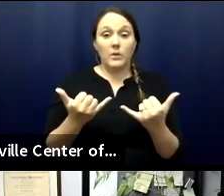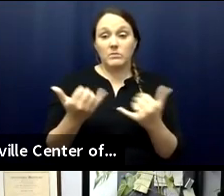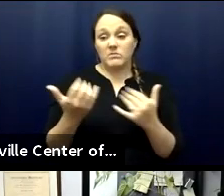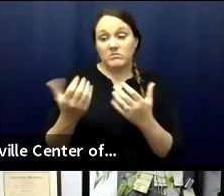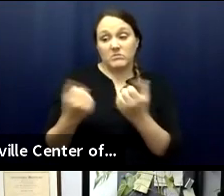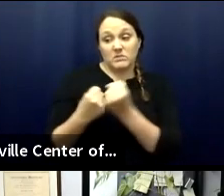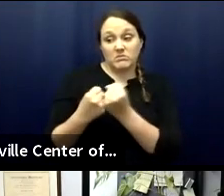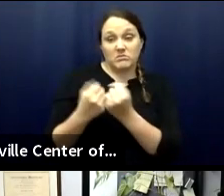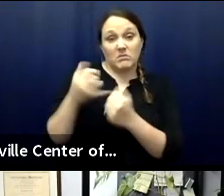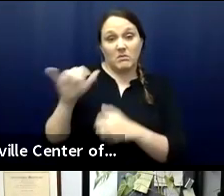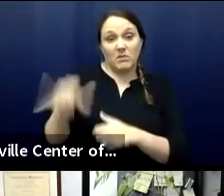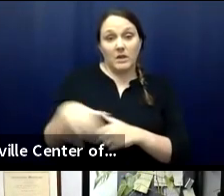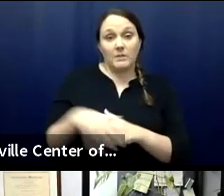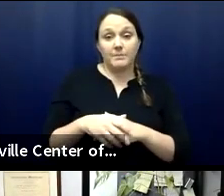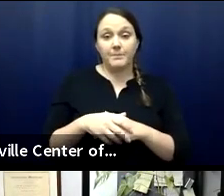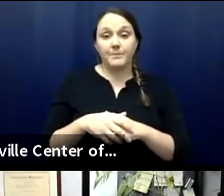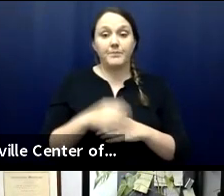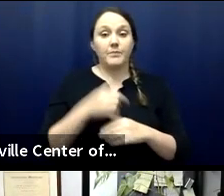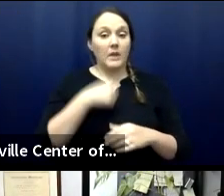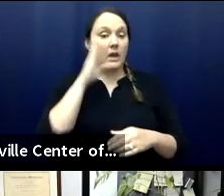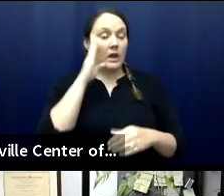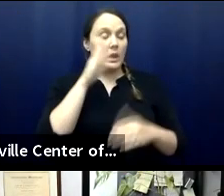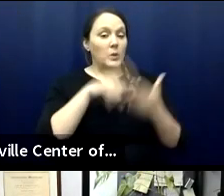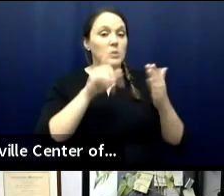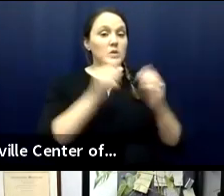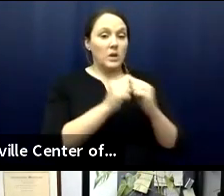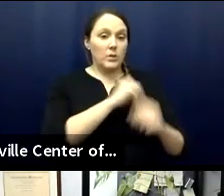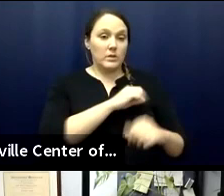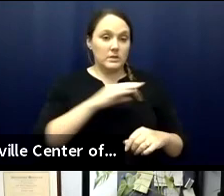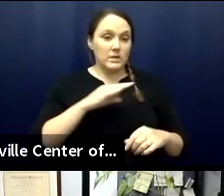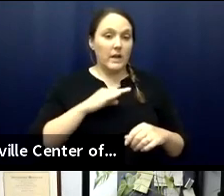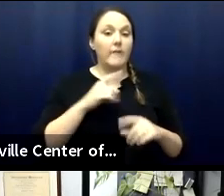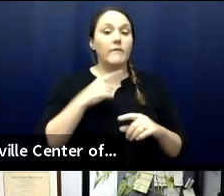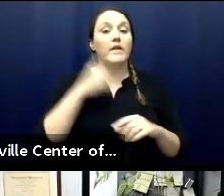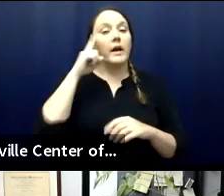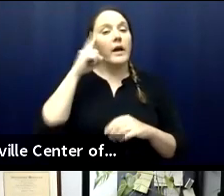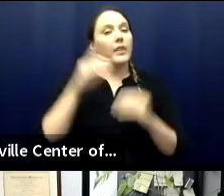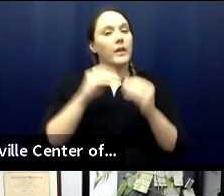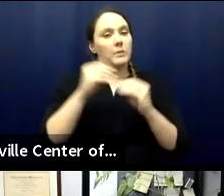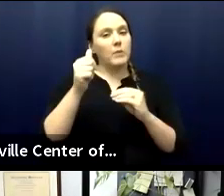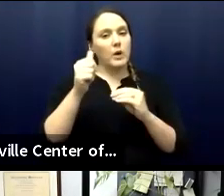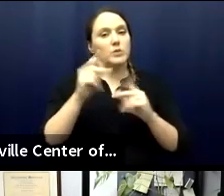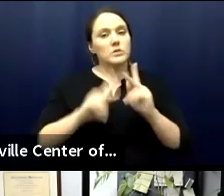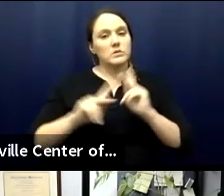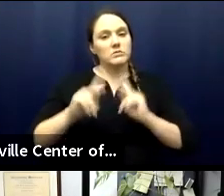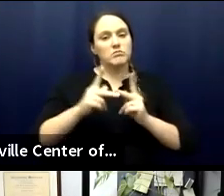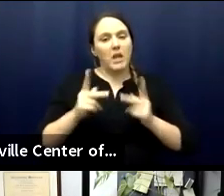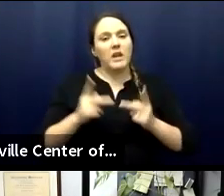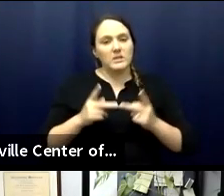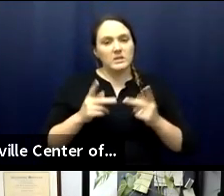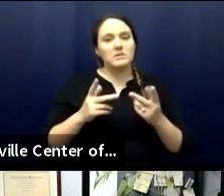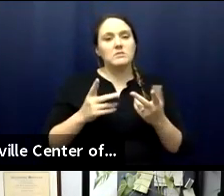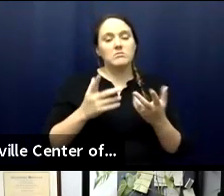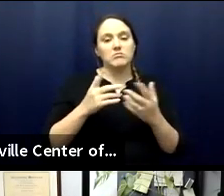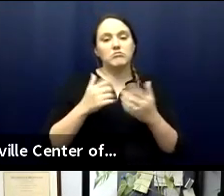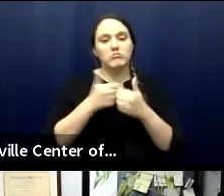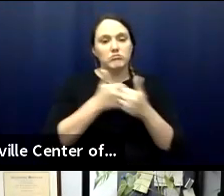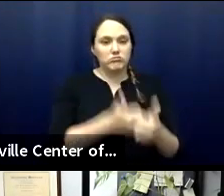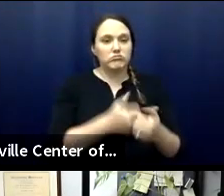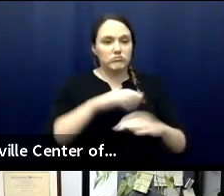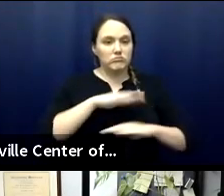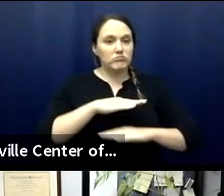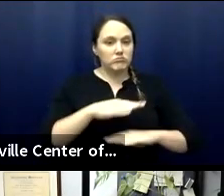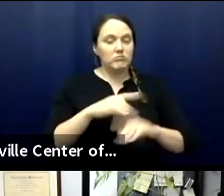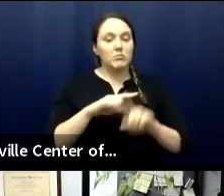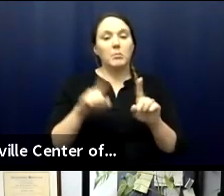it. And I'll check with my staff, but I think the majority of places are complying. Excuse me, but